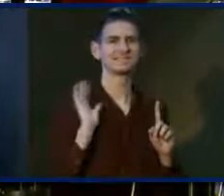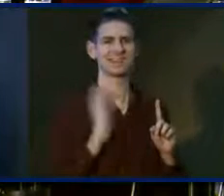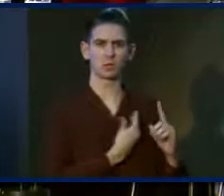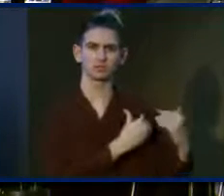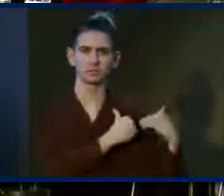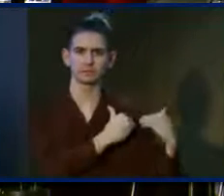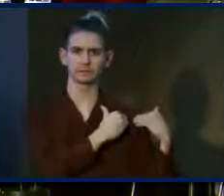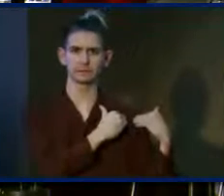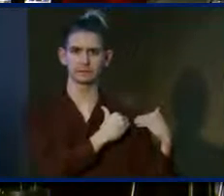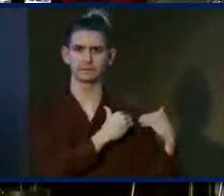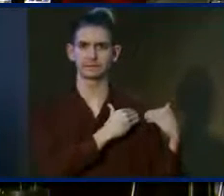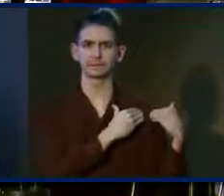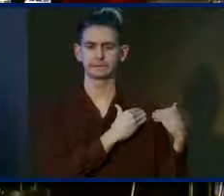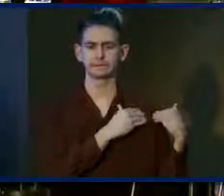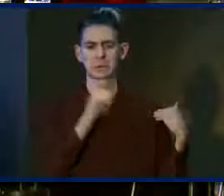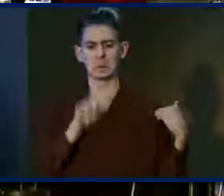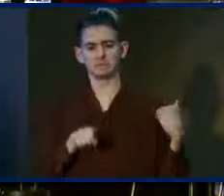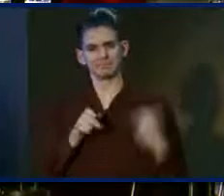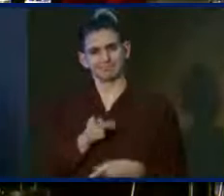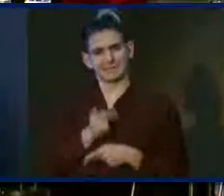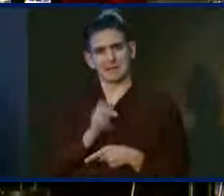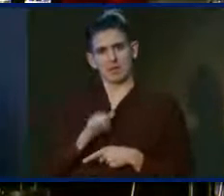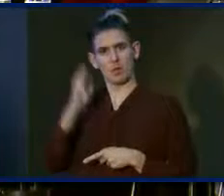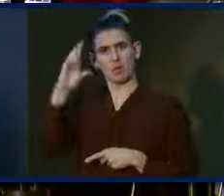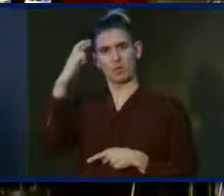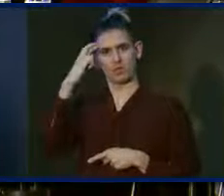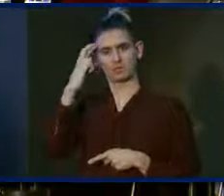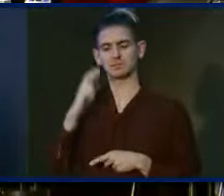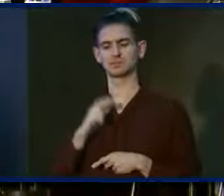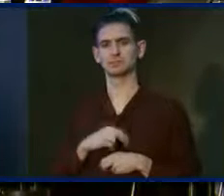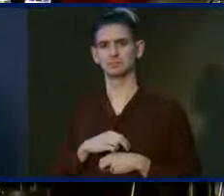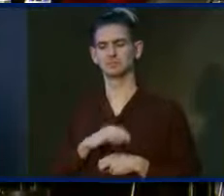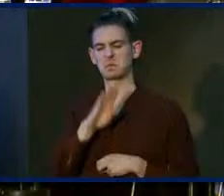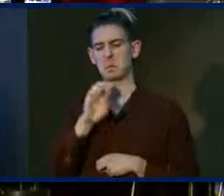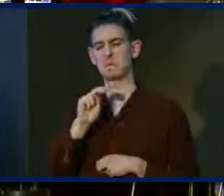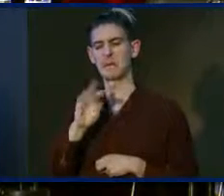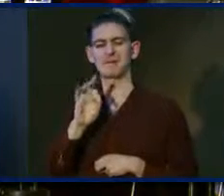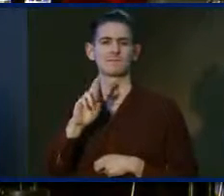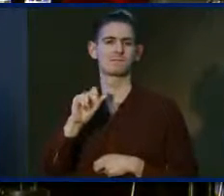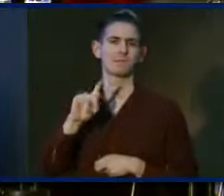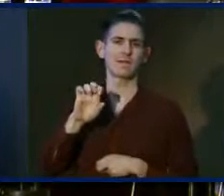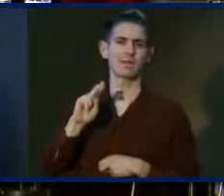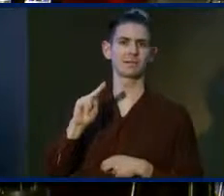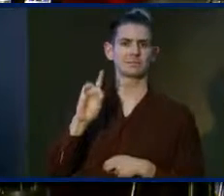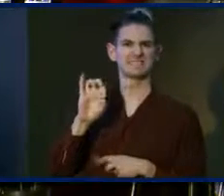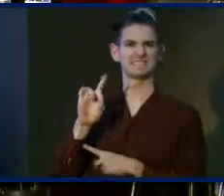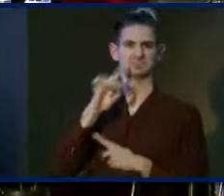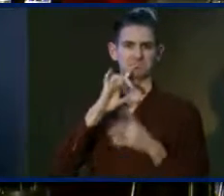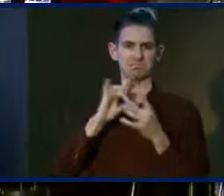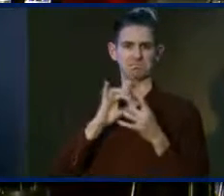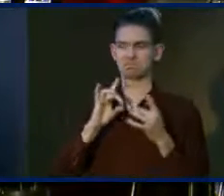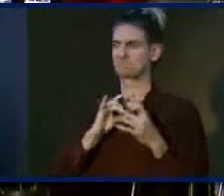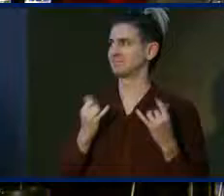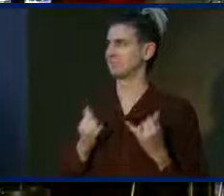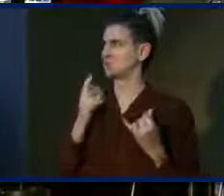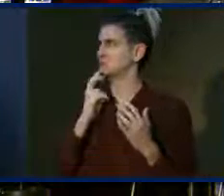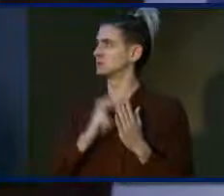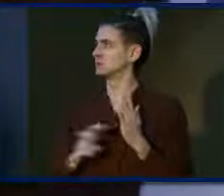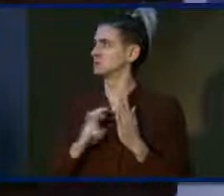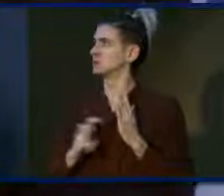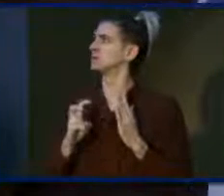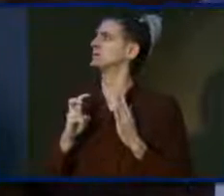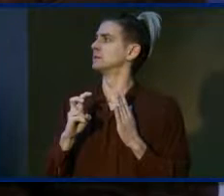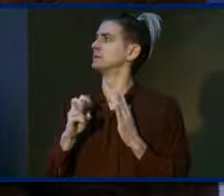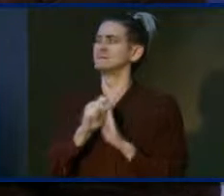if you can keep it, as Ben Franklin said. I also want to acknowledge, I think you've heard from our Secretary of State,